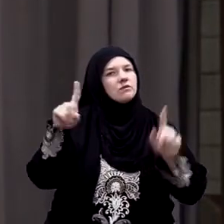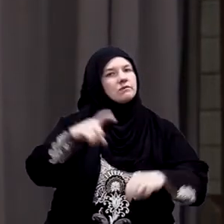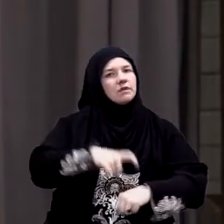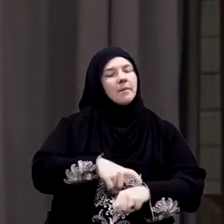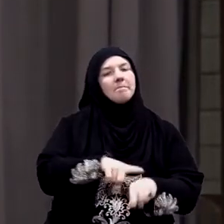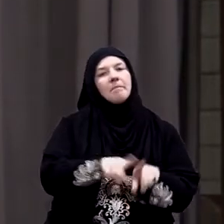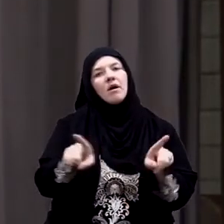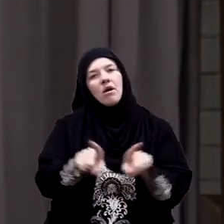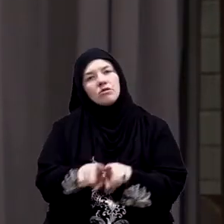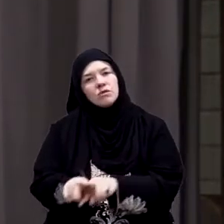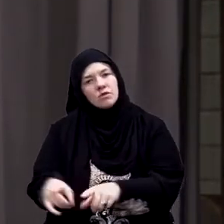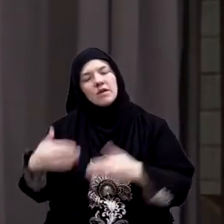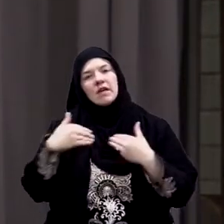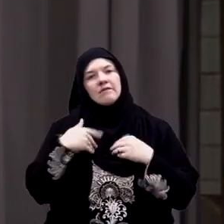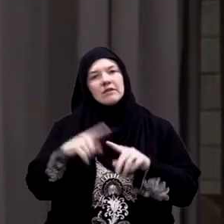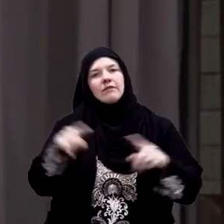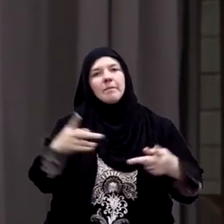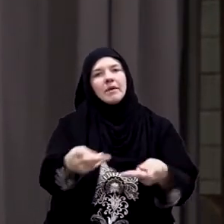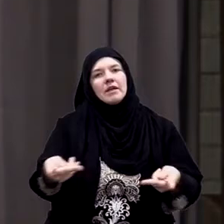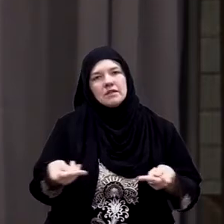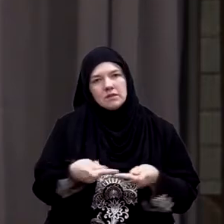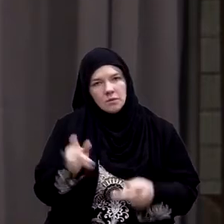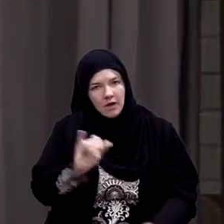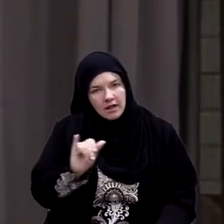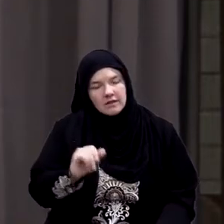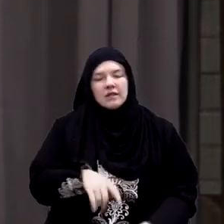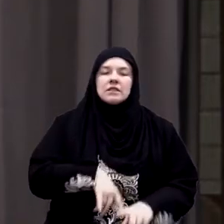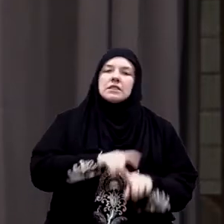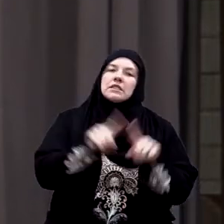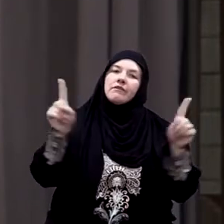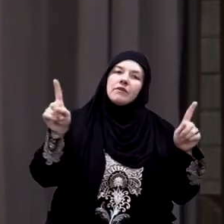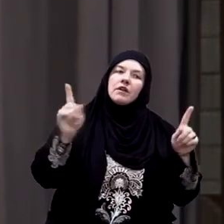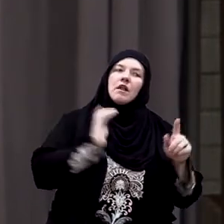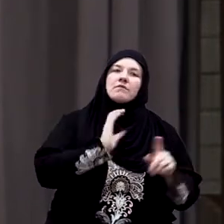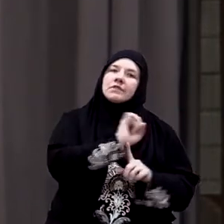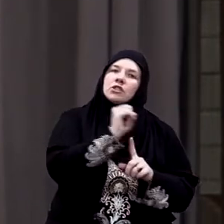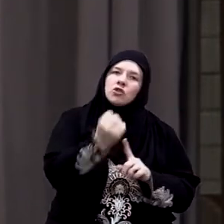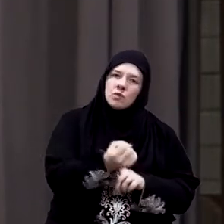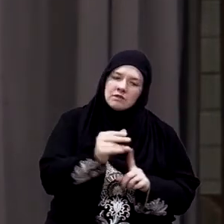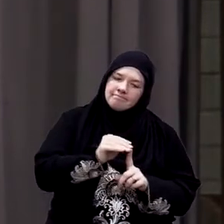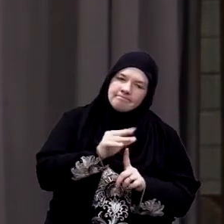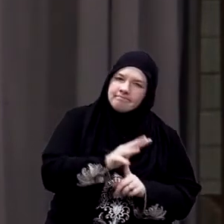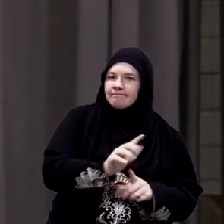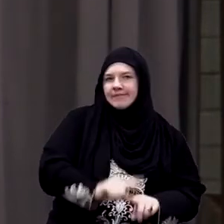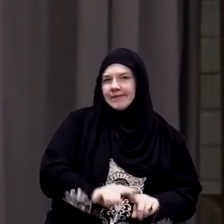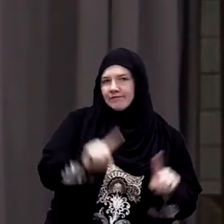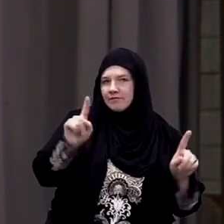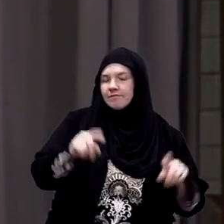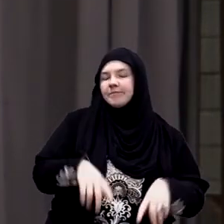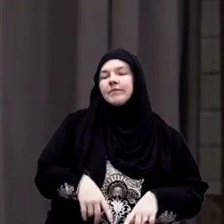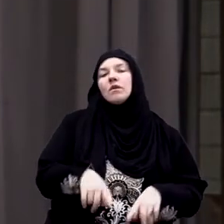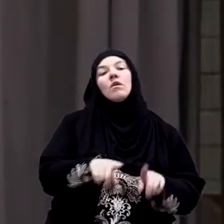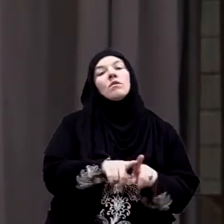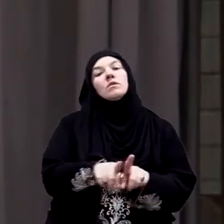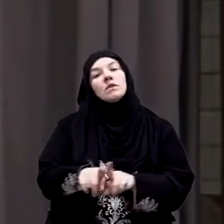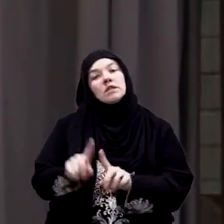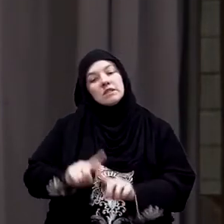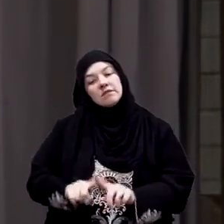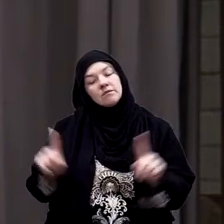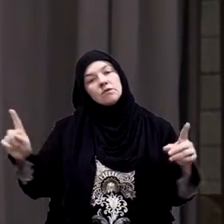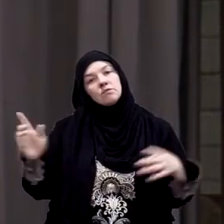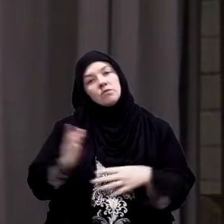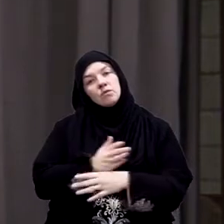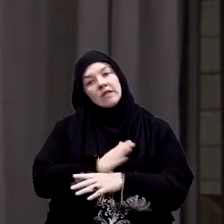time, but we also have the difference of place, and the difference of circumstances, and the difference